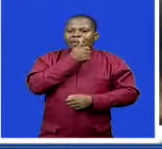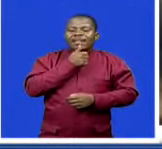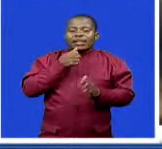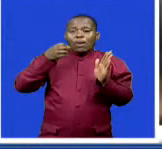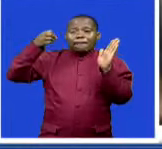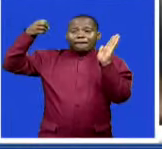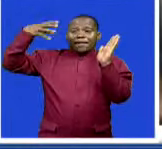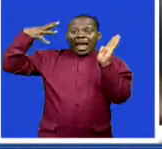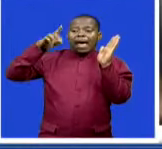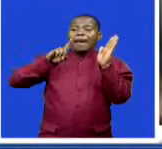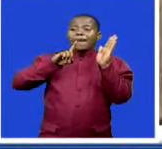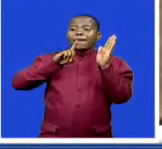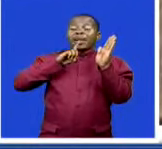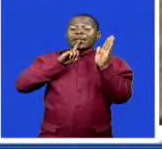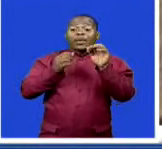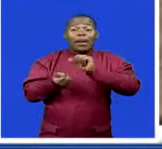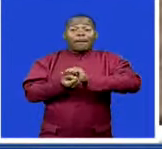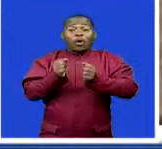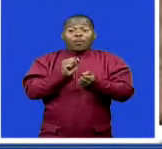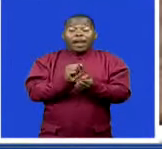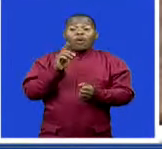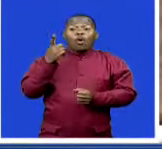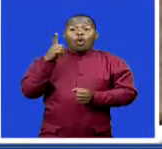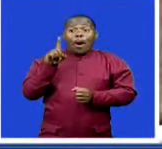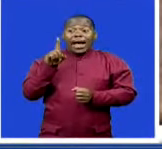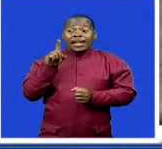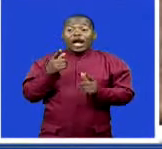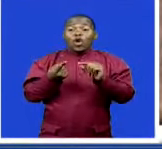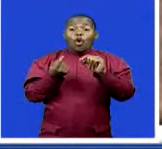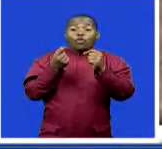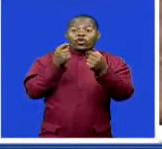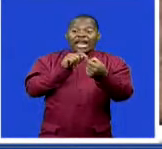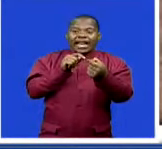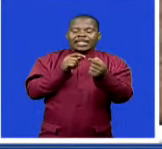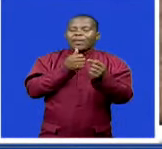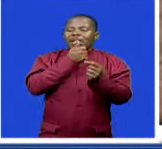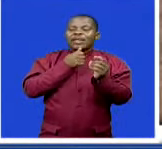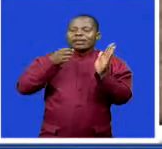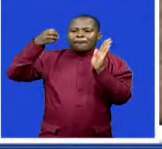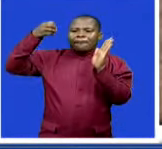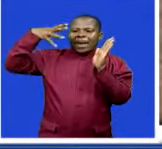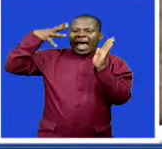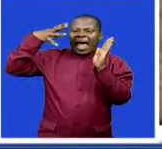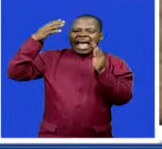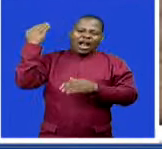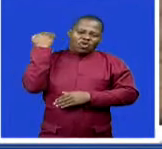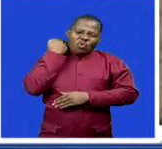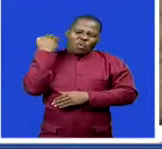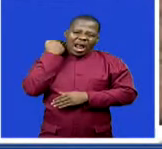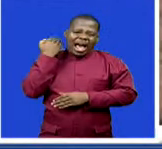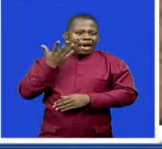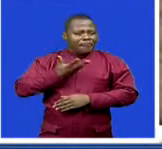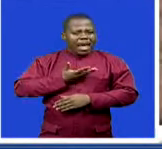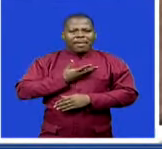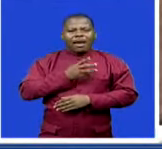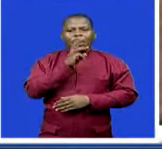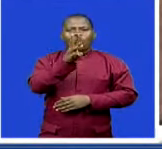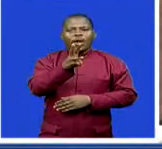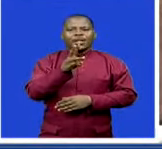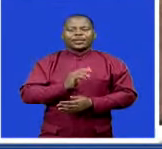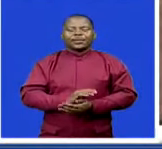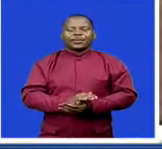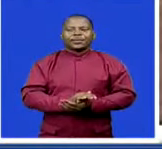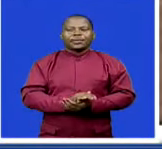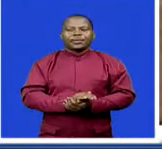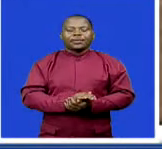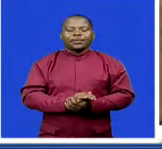hold as experts say transforming to solar energy could be very costly. For Eswatini TV News, Hlengiwe Ndlovu with Mbongwa